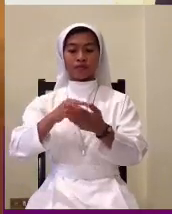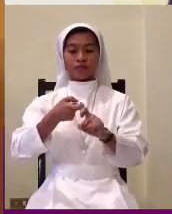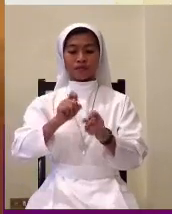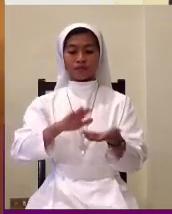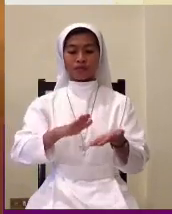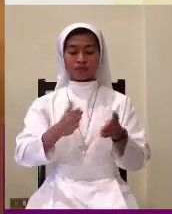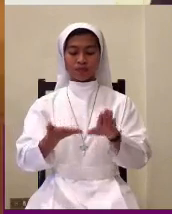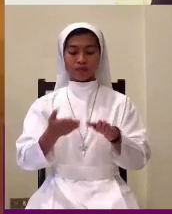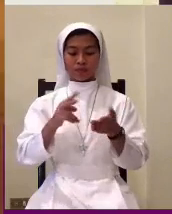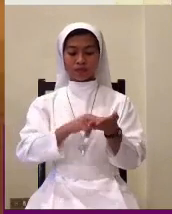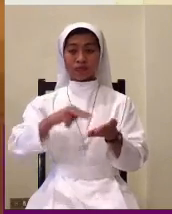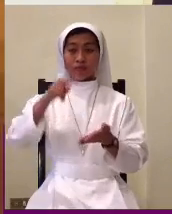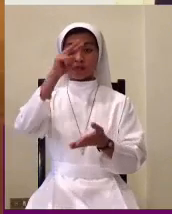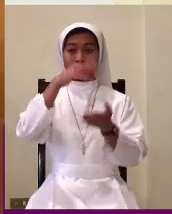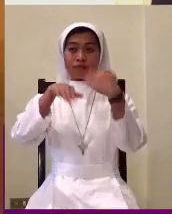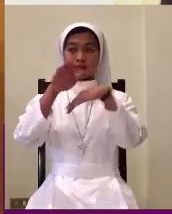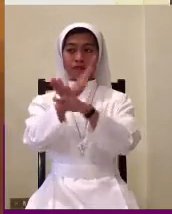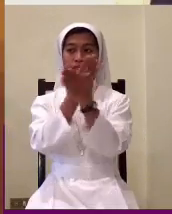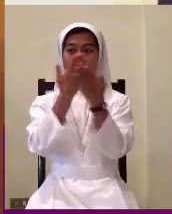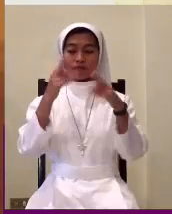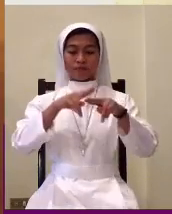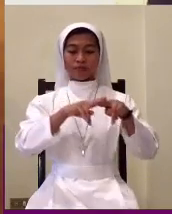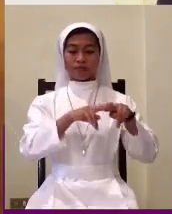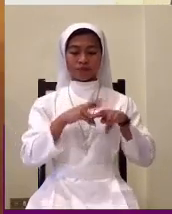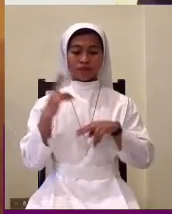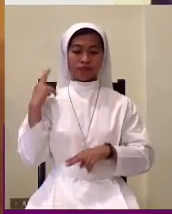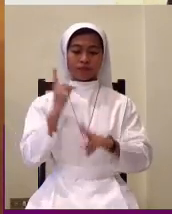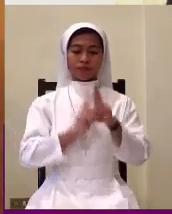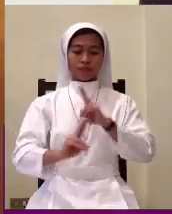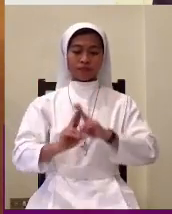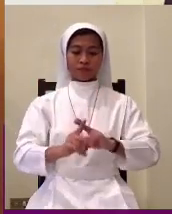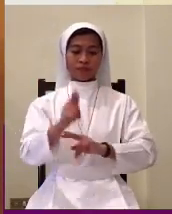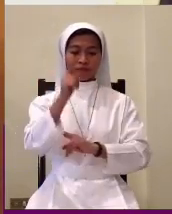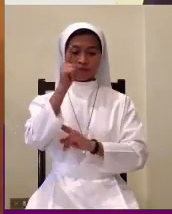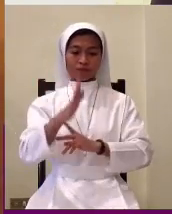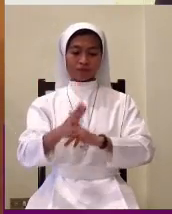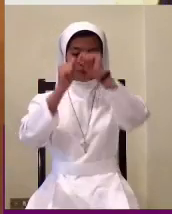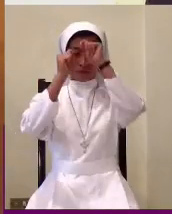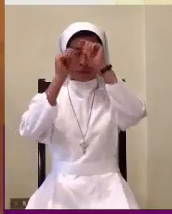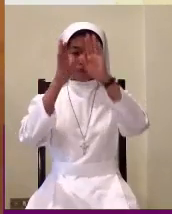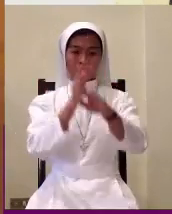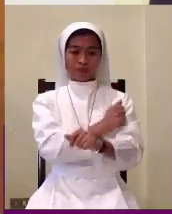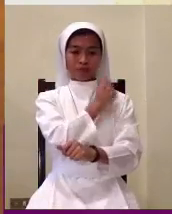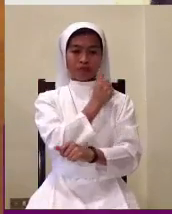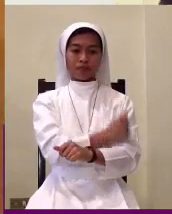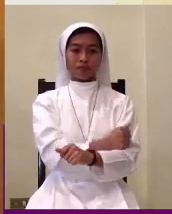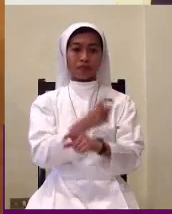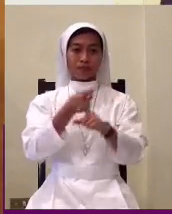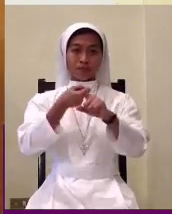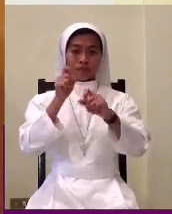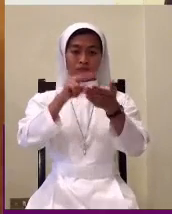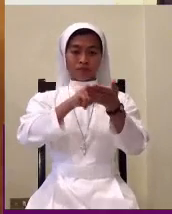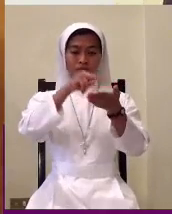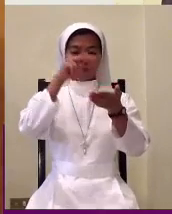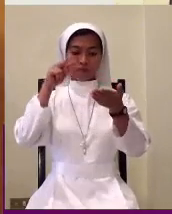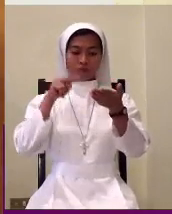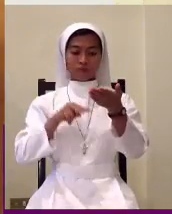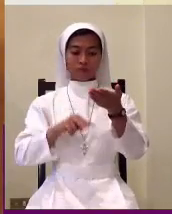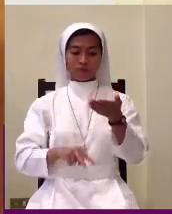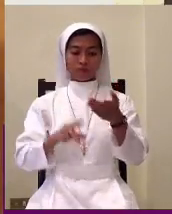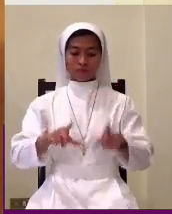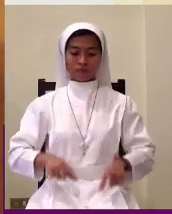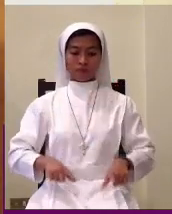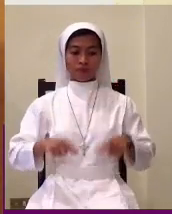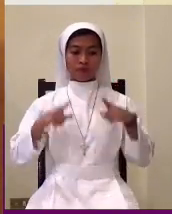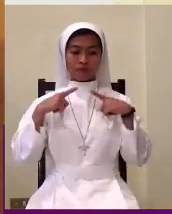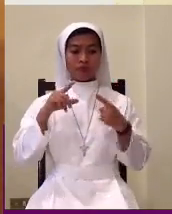He ascended into heaven and seated at the right hand of God, the Father Almighty. From there he will come to judge the living and the